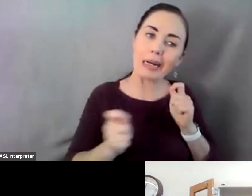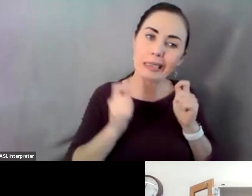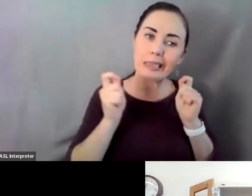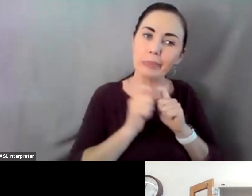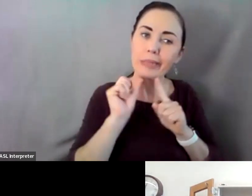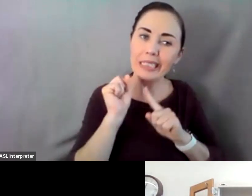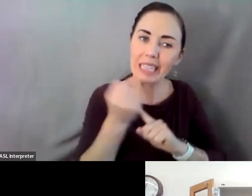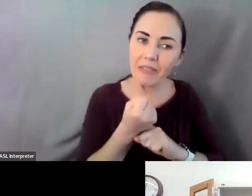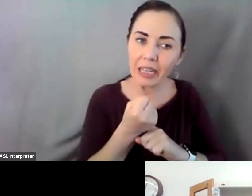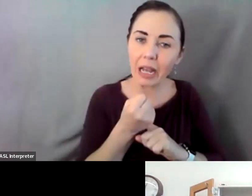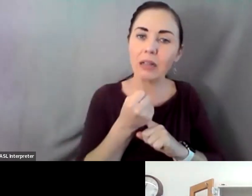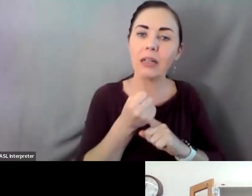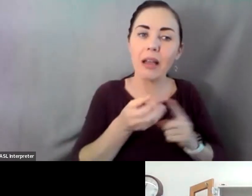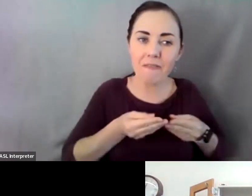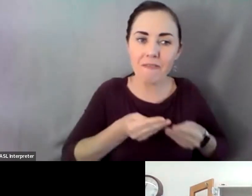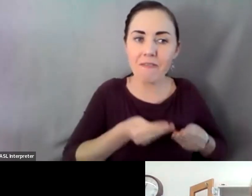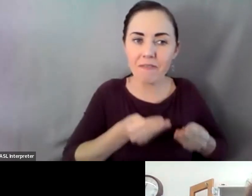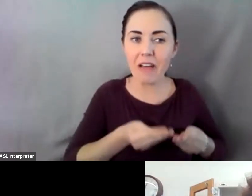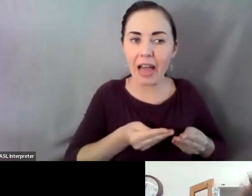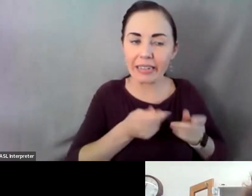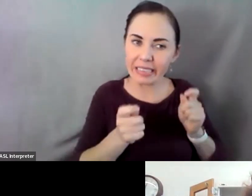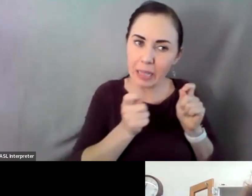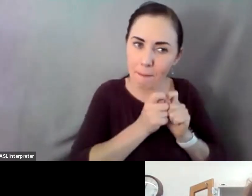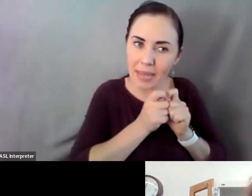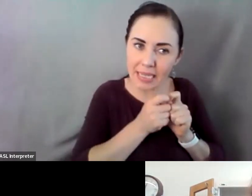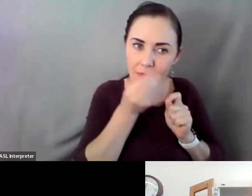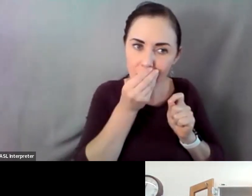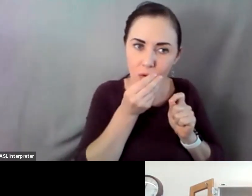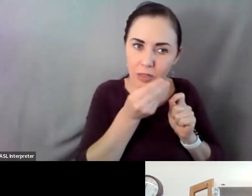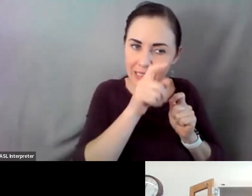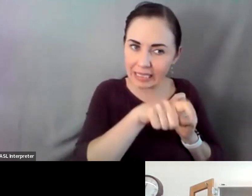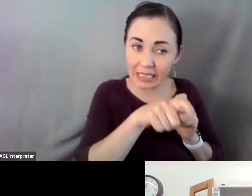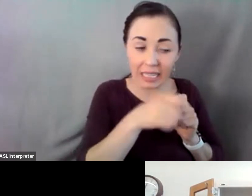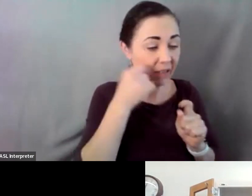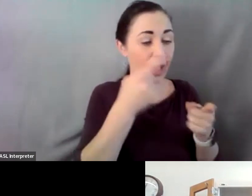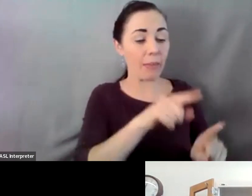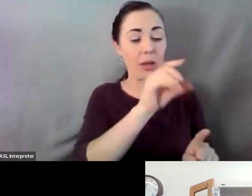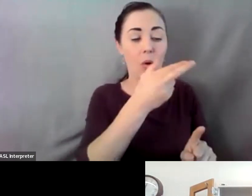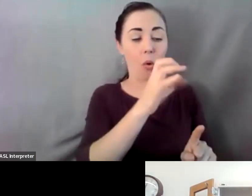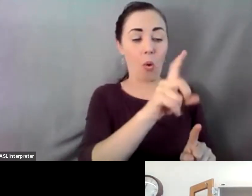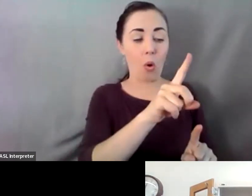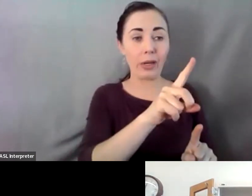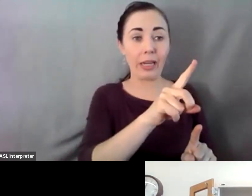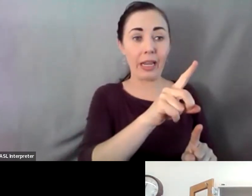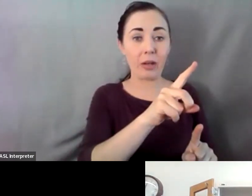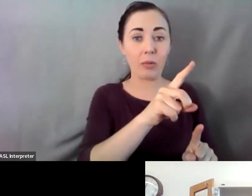conditions that fed the orchid just exactly the food that it needed. Now, if that orchid were growing in